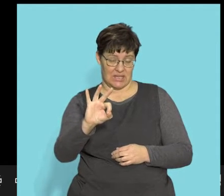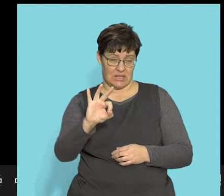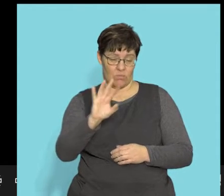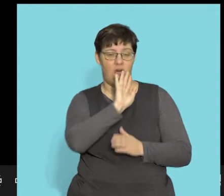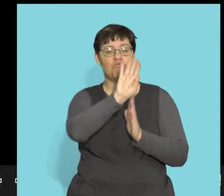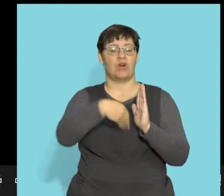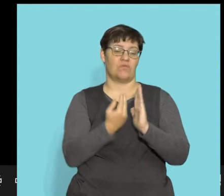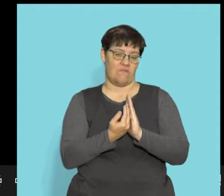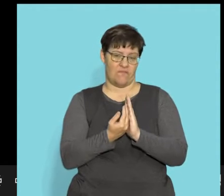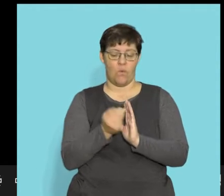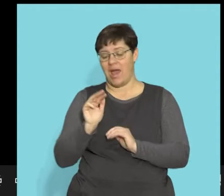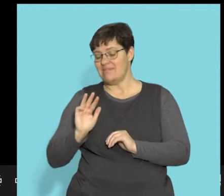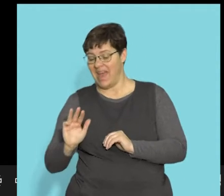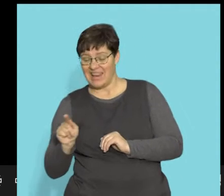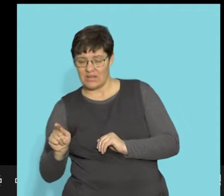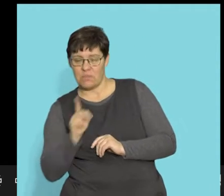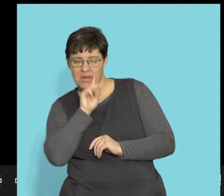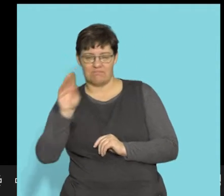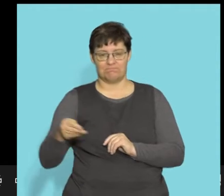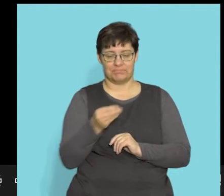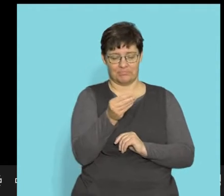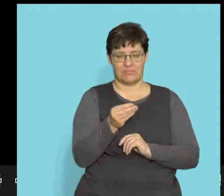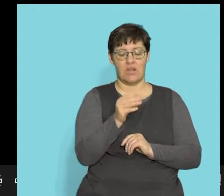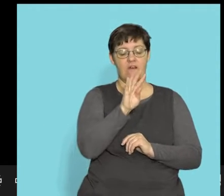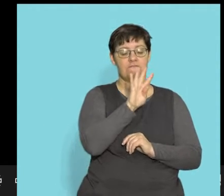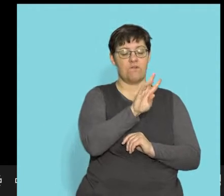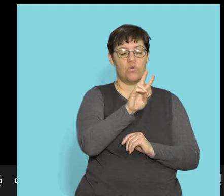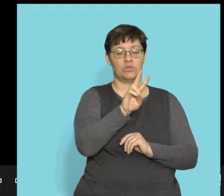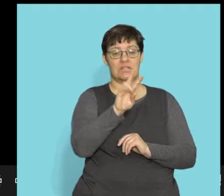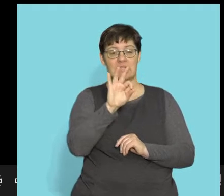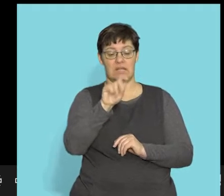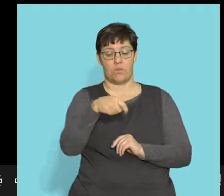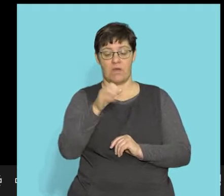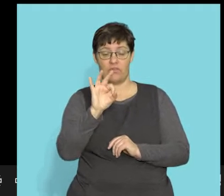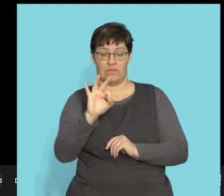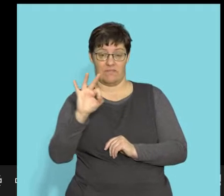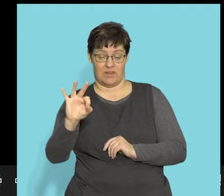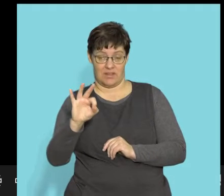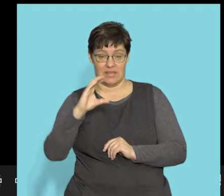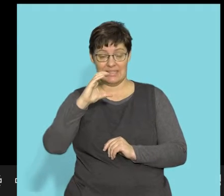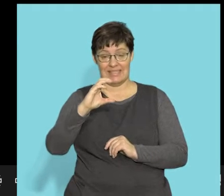423,33. I'm rounding it off to comma 33 because there is a 9 to the right of the 2. So